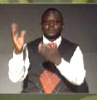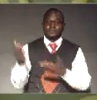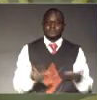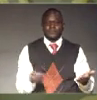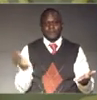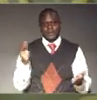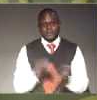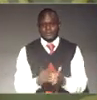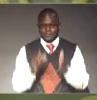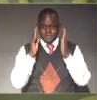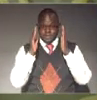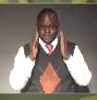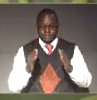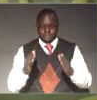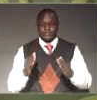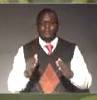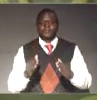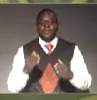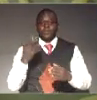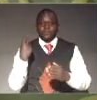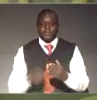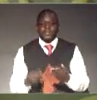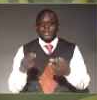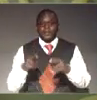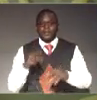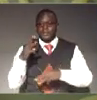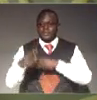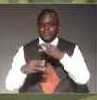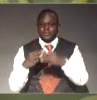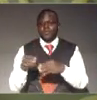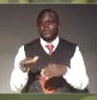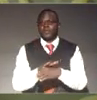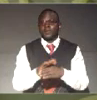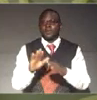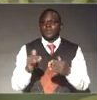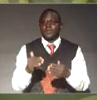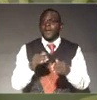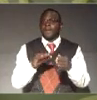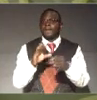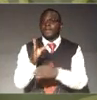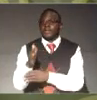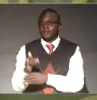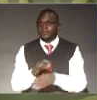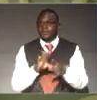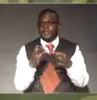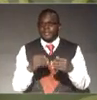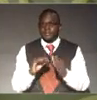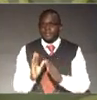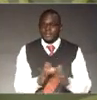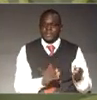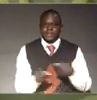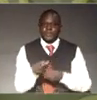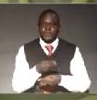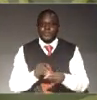Back, let's now have a look at what's happening in the world of business, where the Ministry of Finance, Planning and Economic